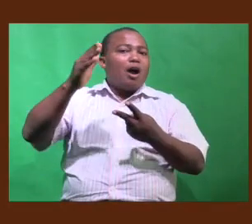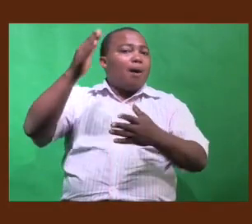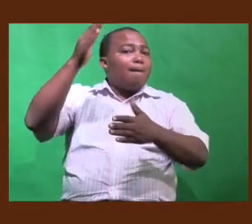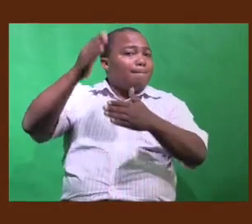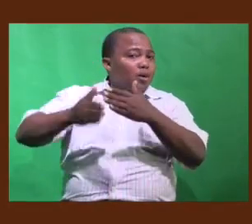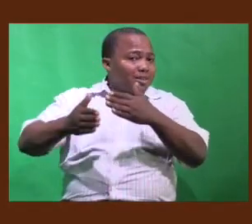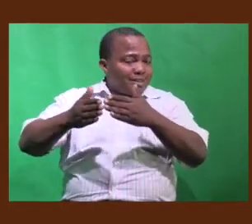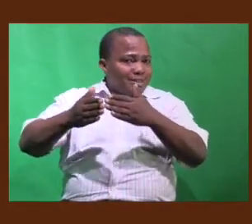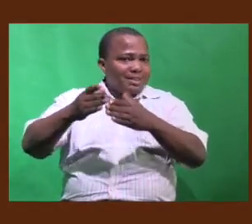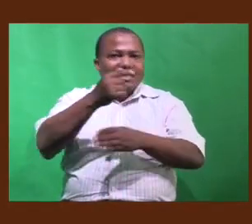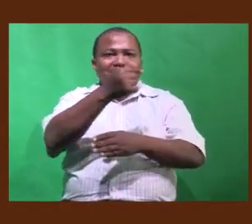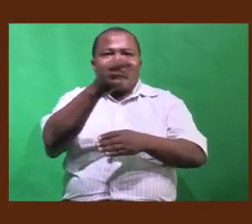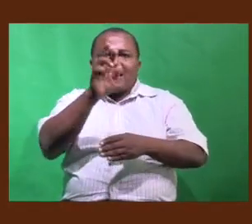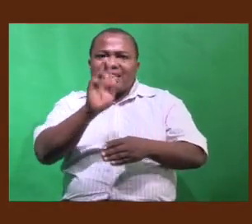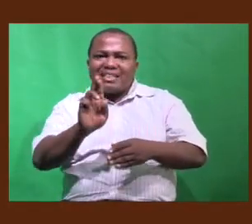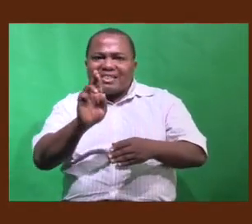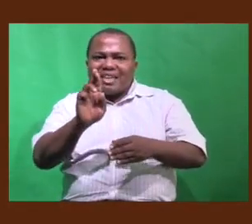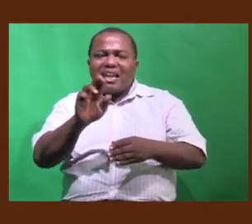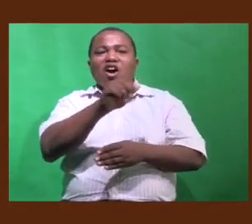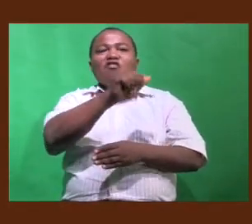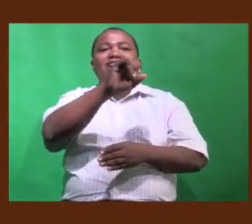adjusting entry.